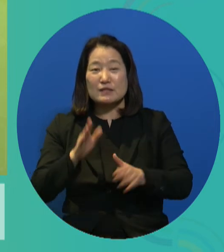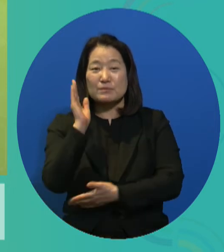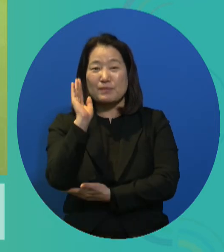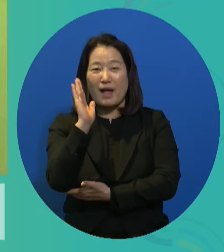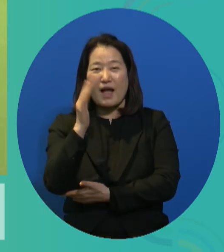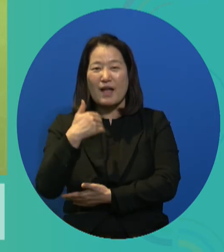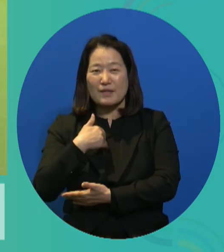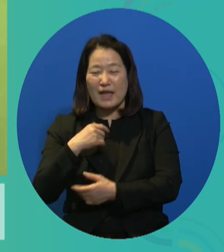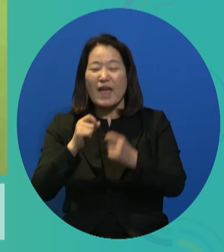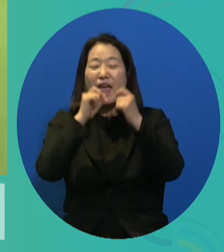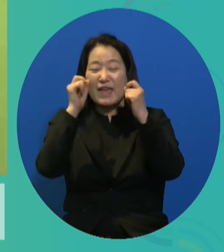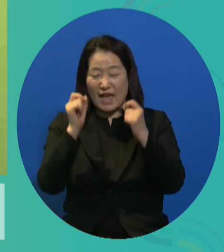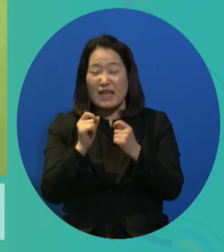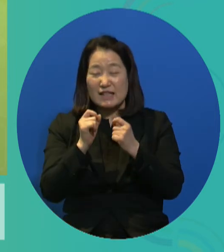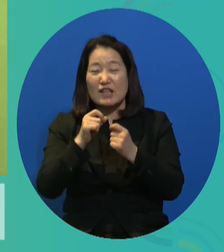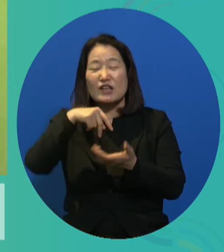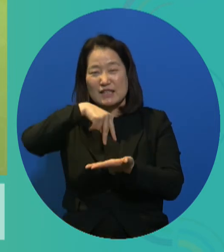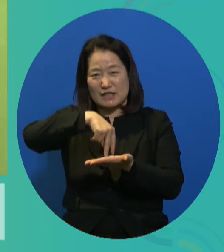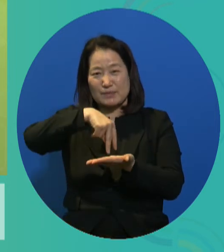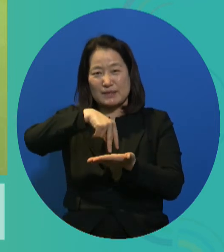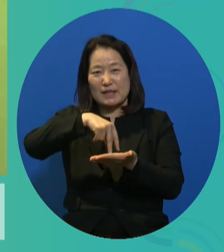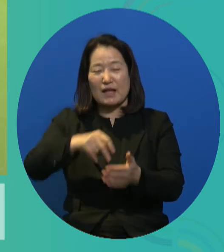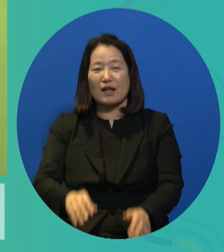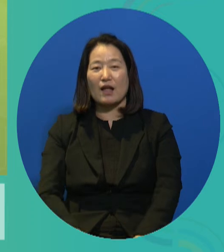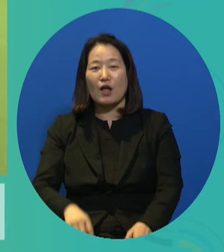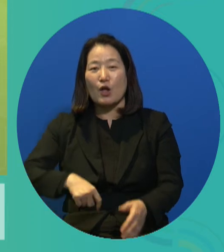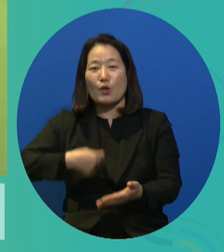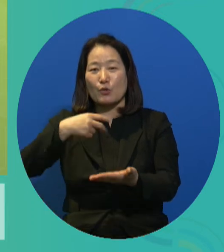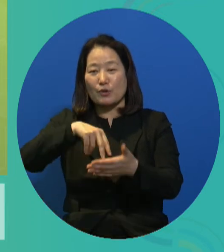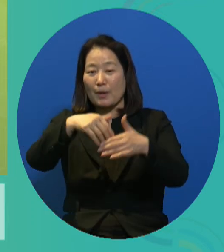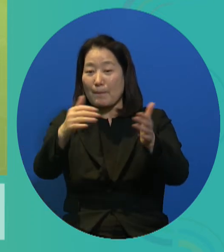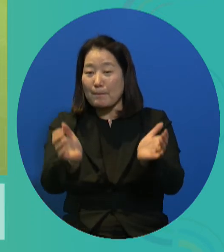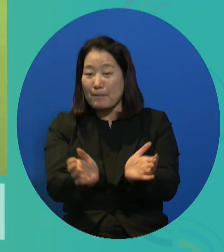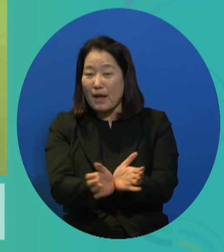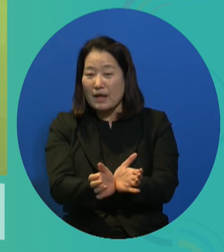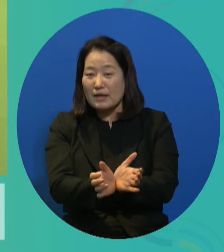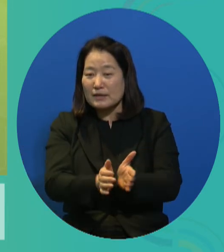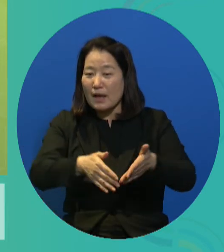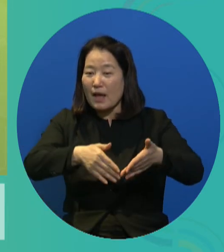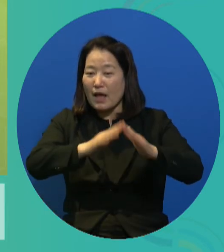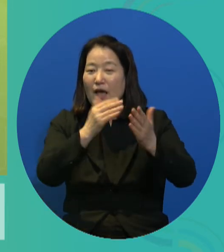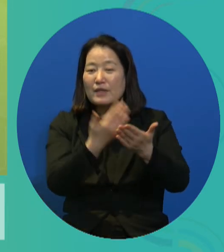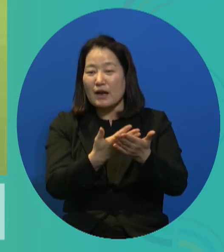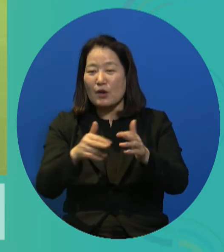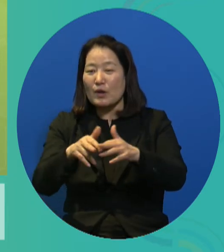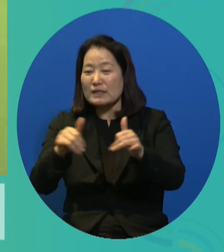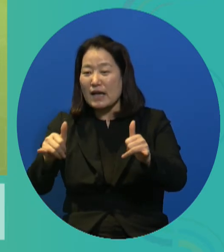I would like to say here that this is my own opinion. Many